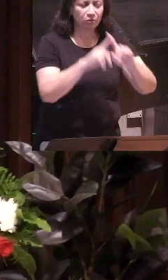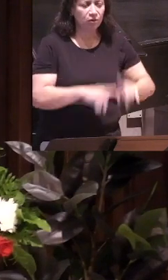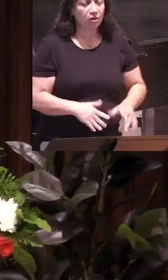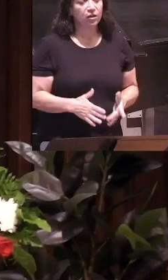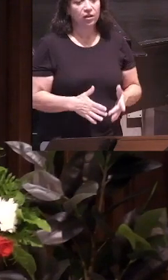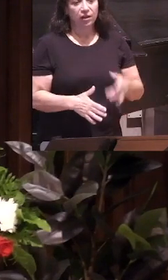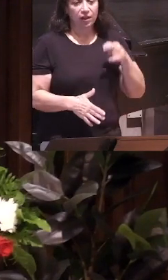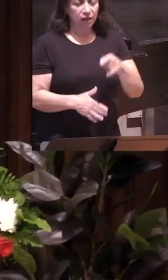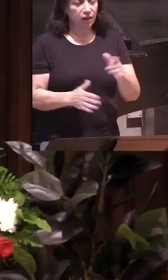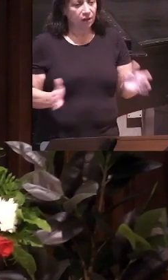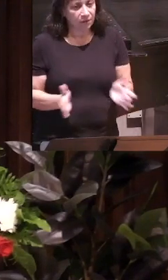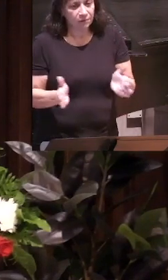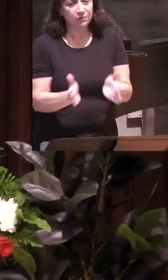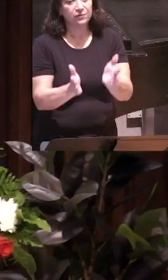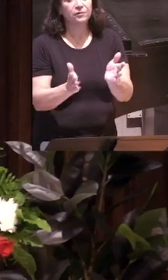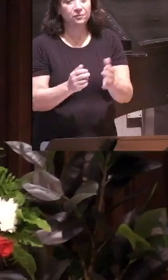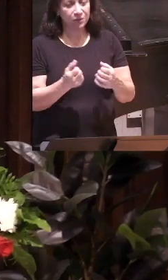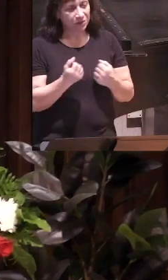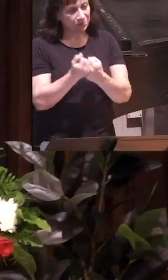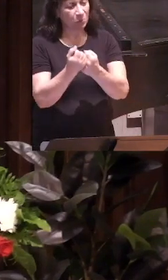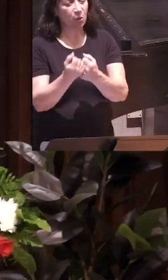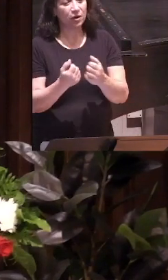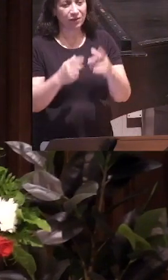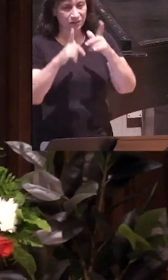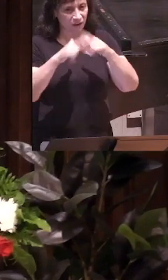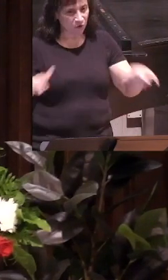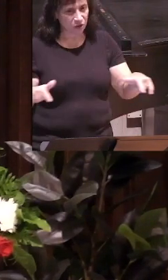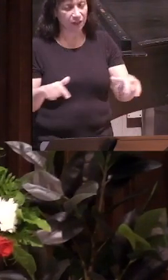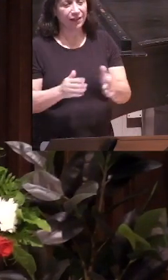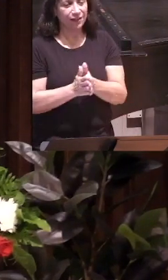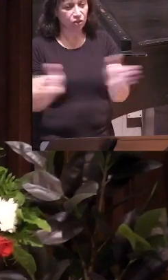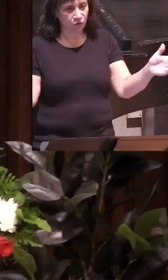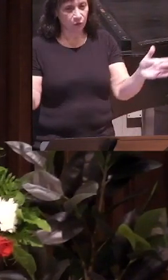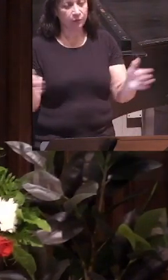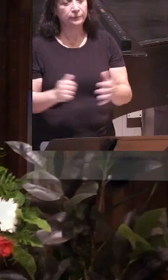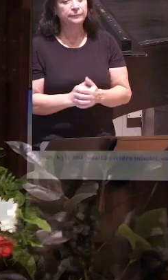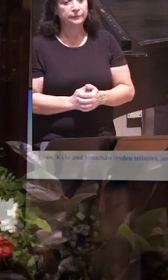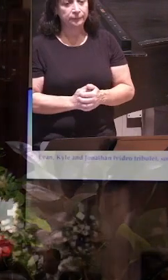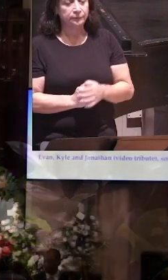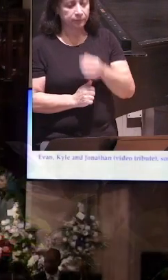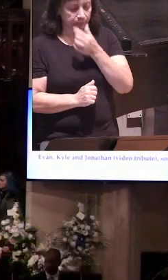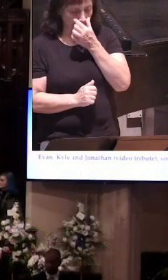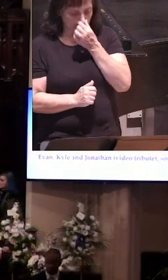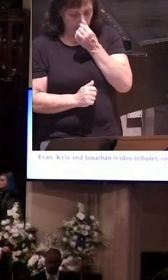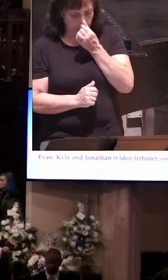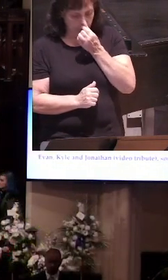really pushed for diversity. And what's really, thank you.